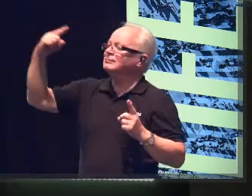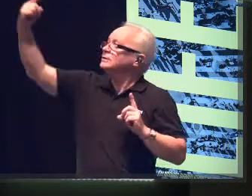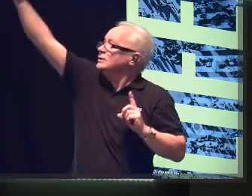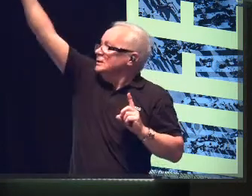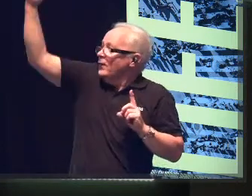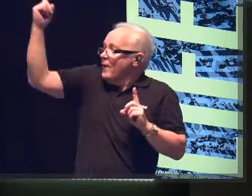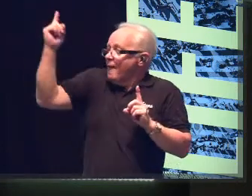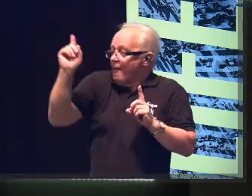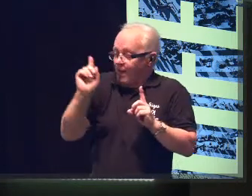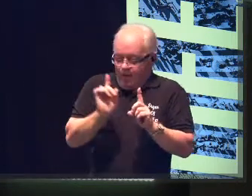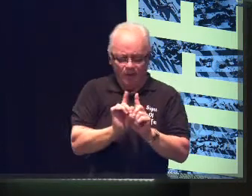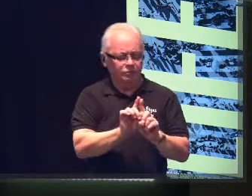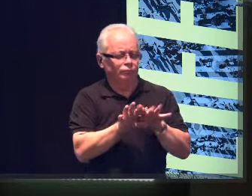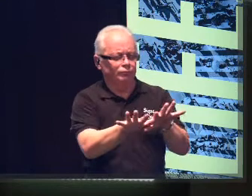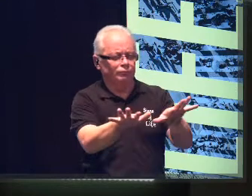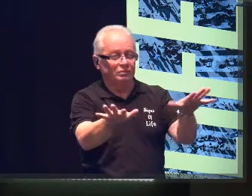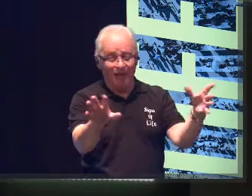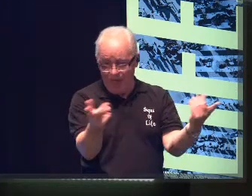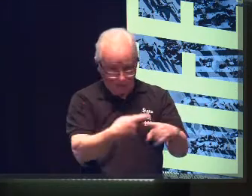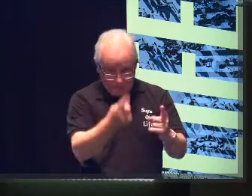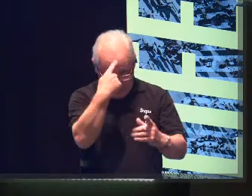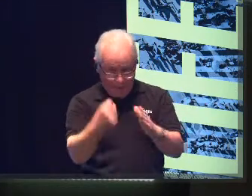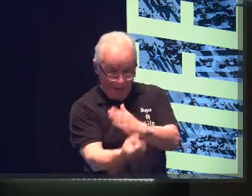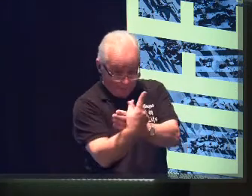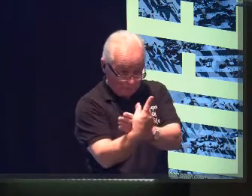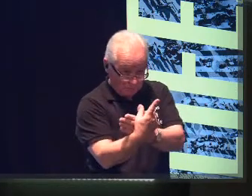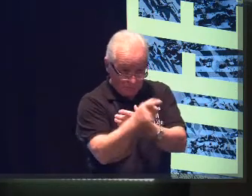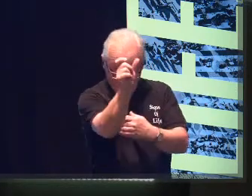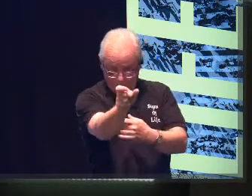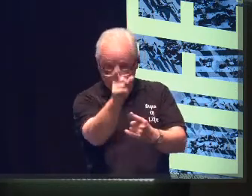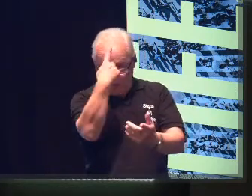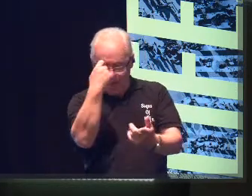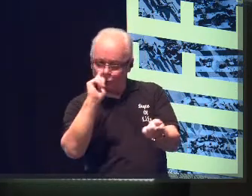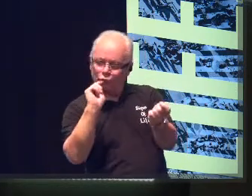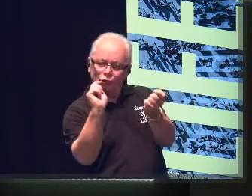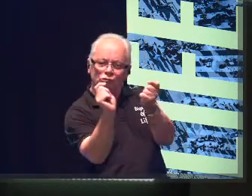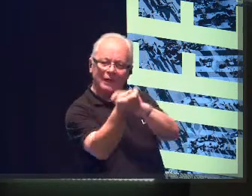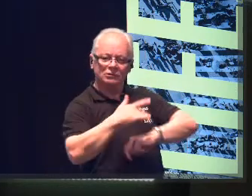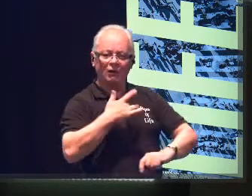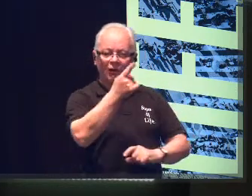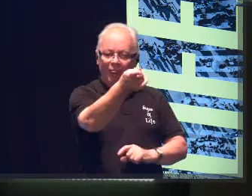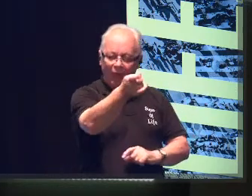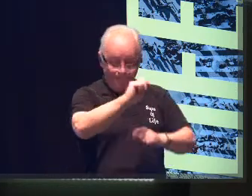God. We know that when you walk into the room, anyone could see change. Anything could change, God.